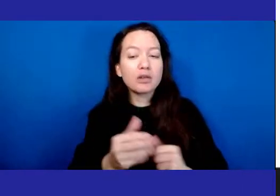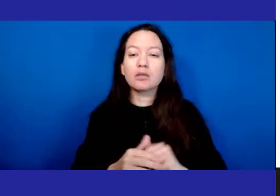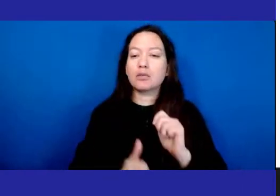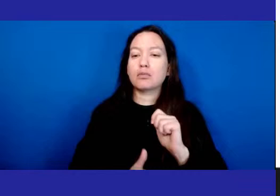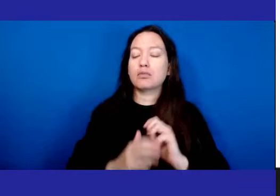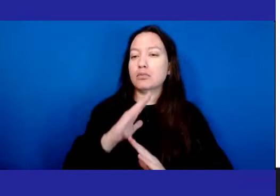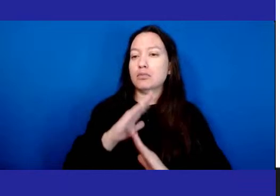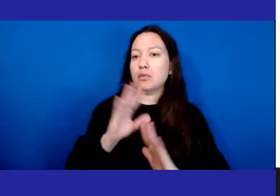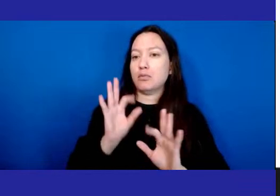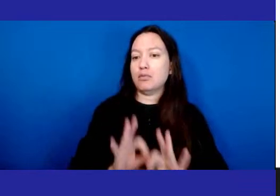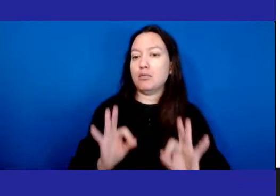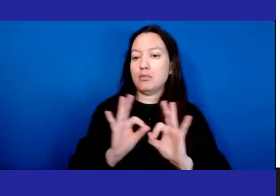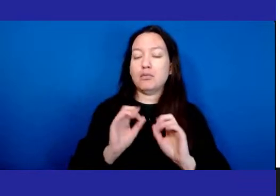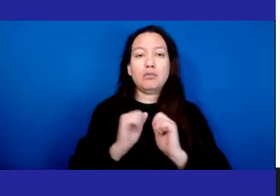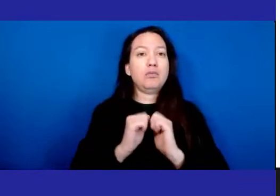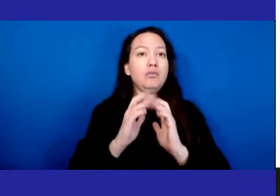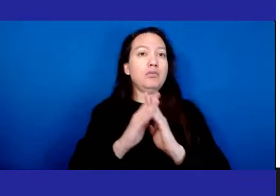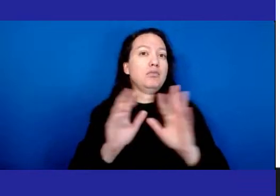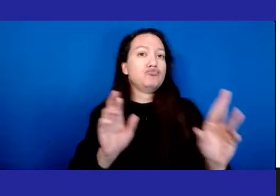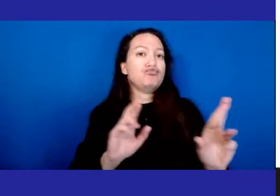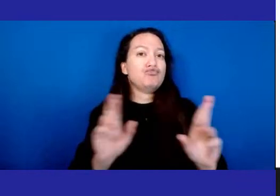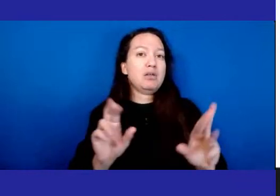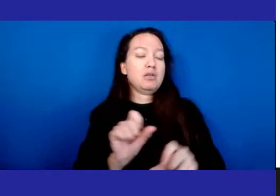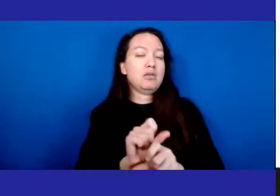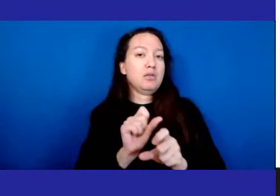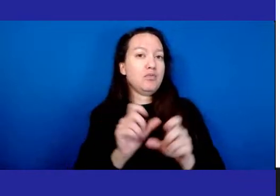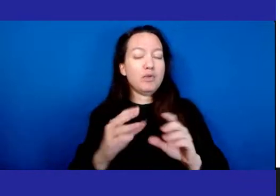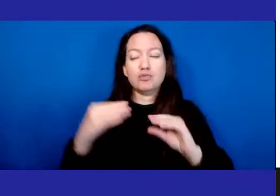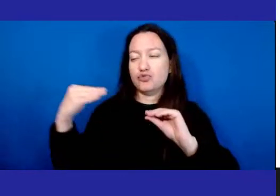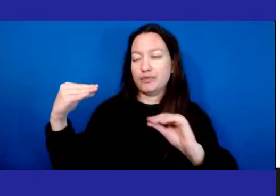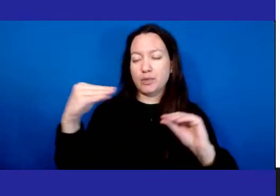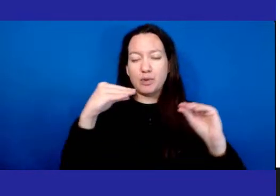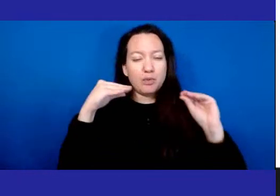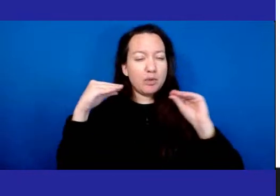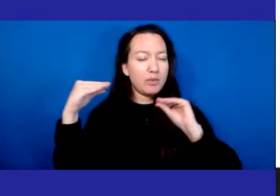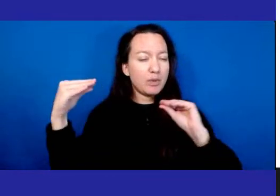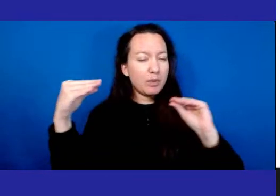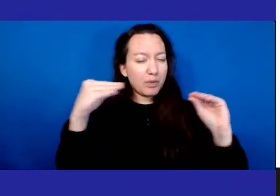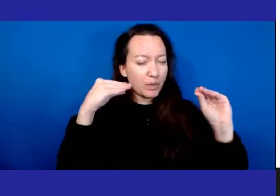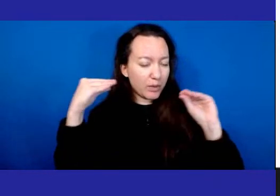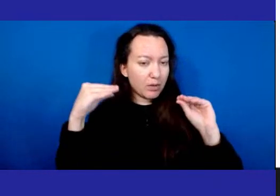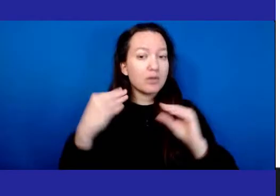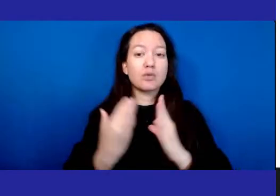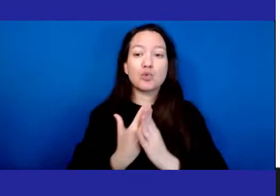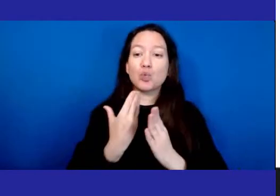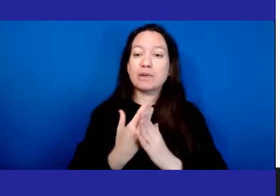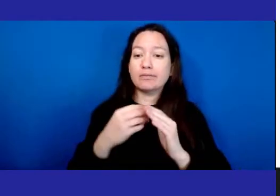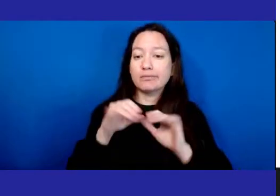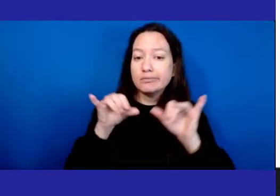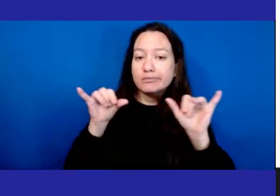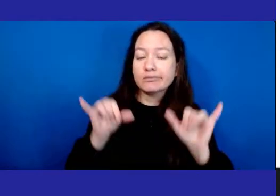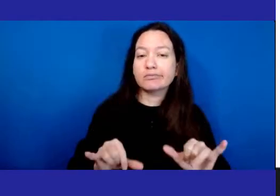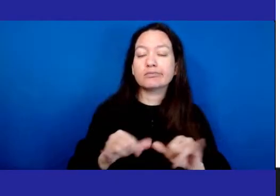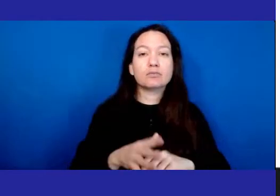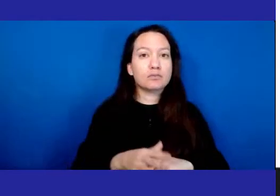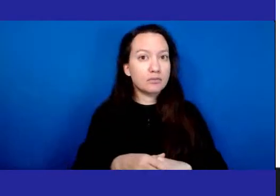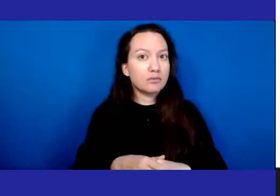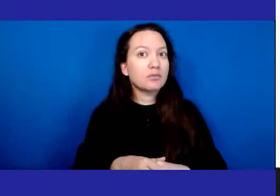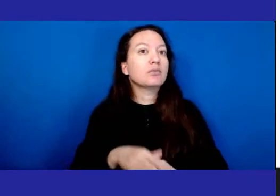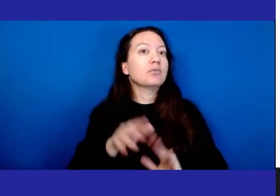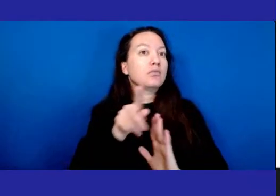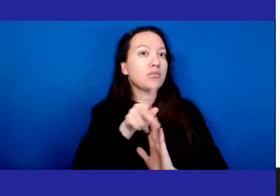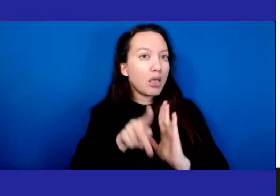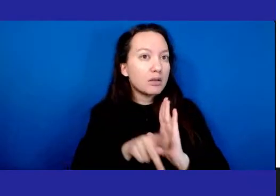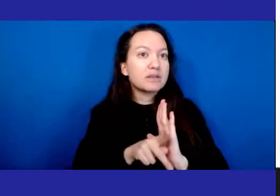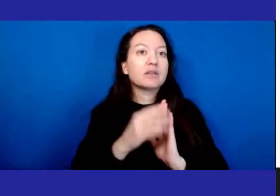importantly, creating a readiness for our employees to train them all in the new system with policies and